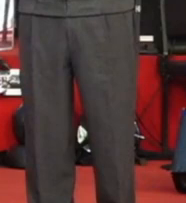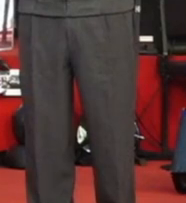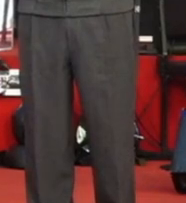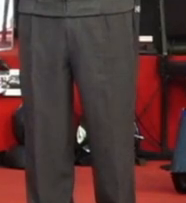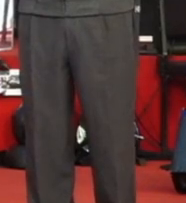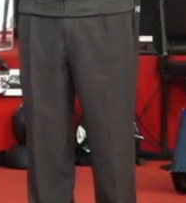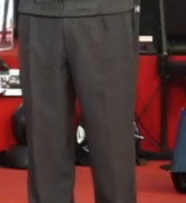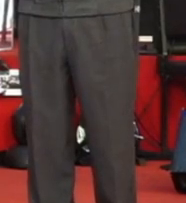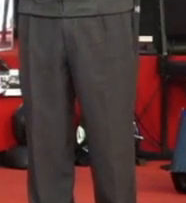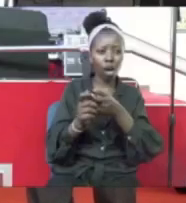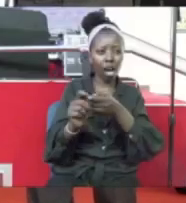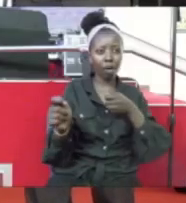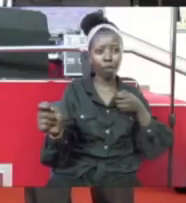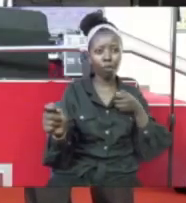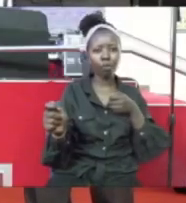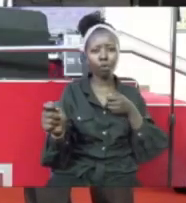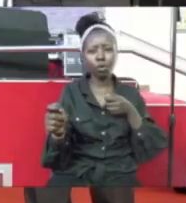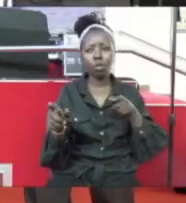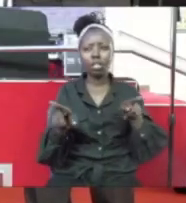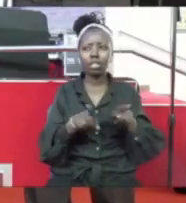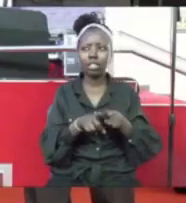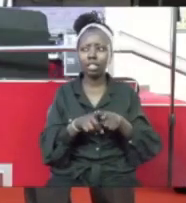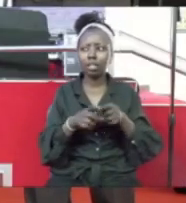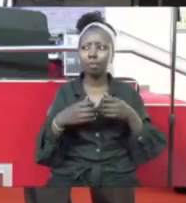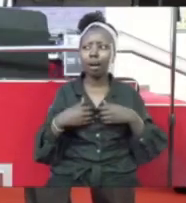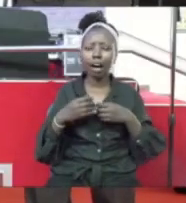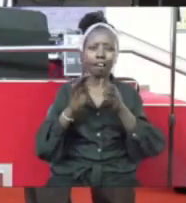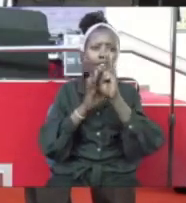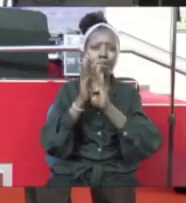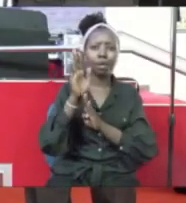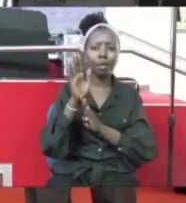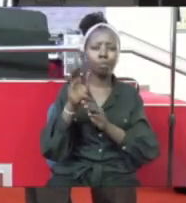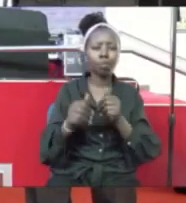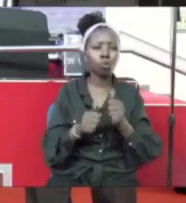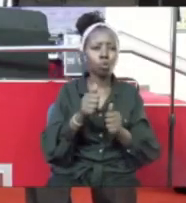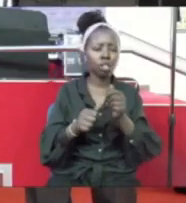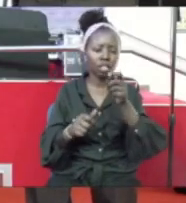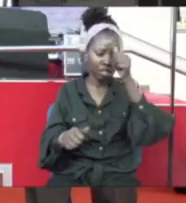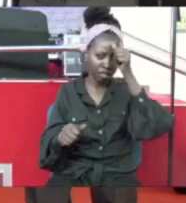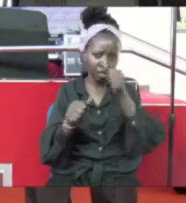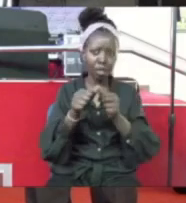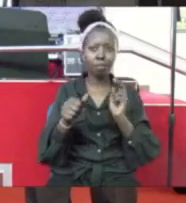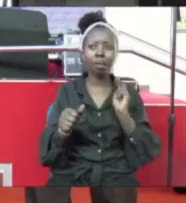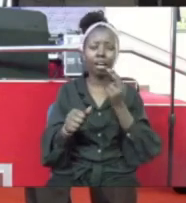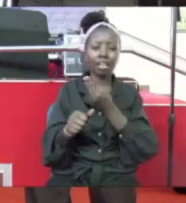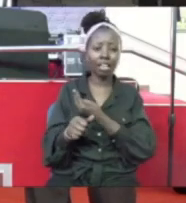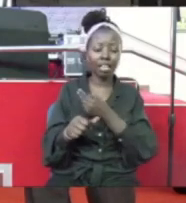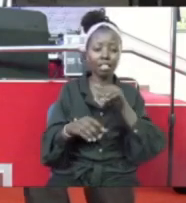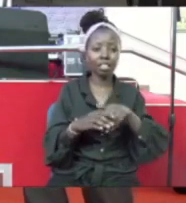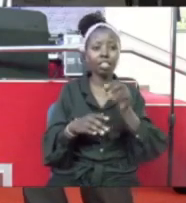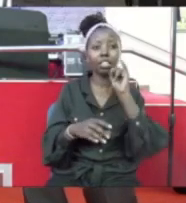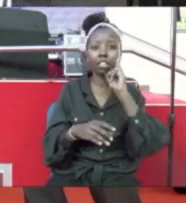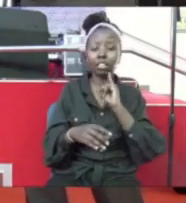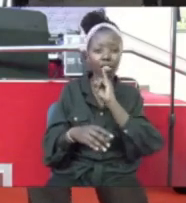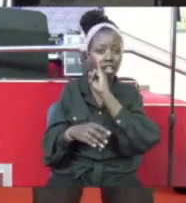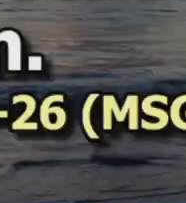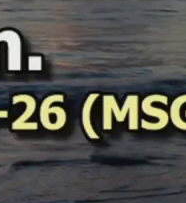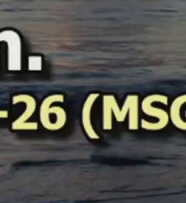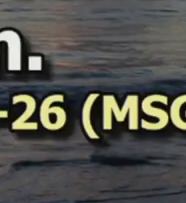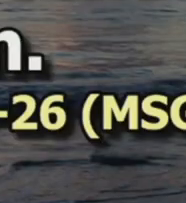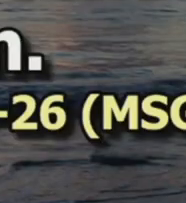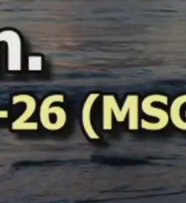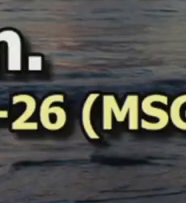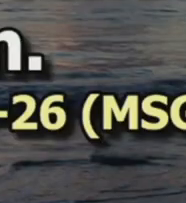scripture which he reminded us in Isaiah 28:23-26. I would like to read. Isaiah 28